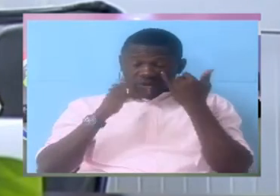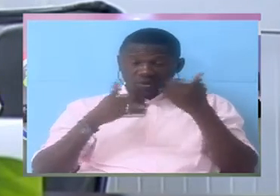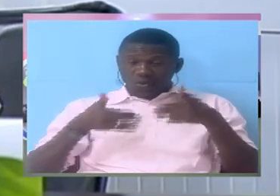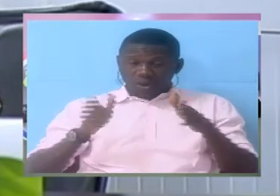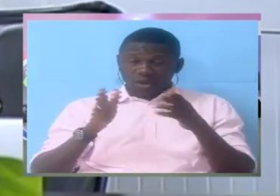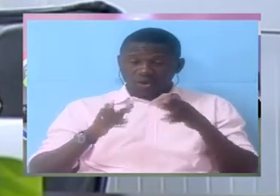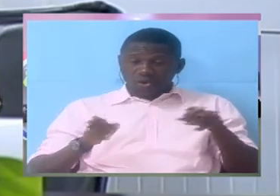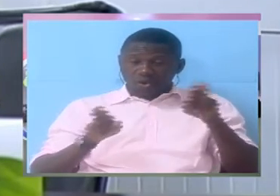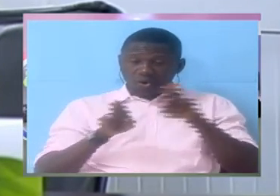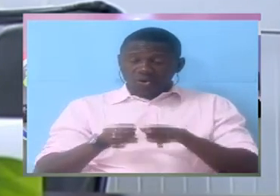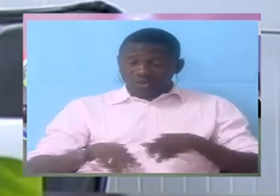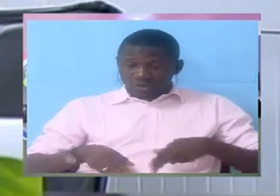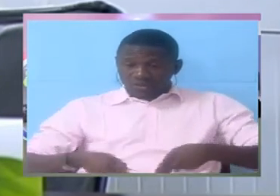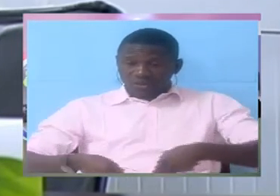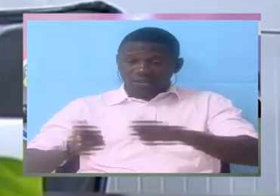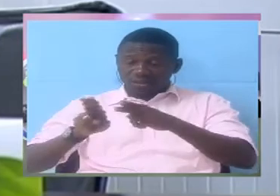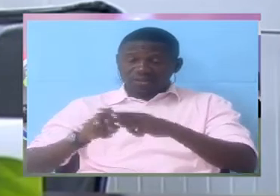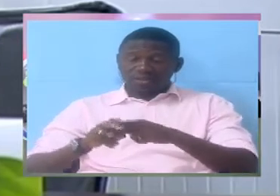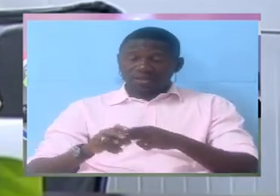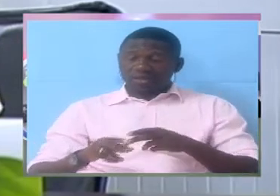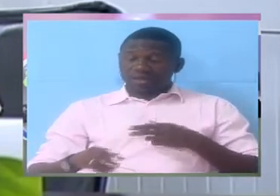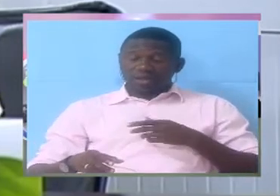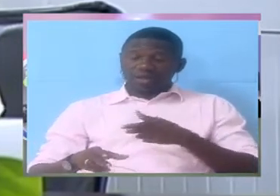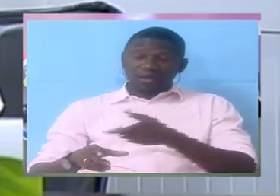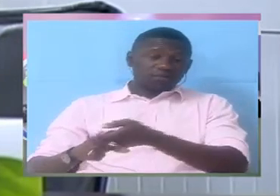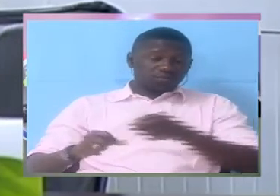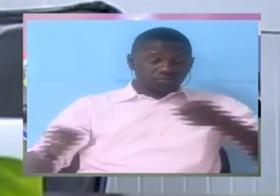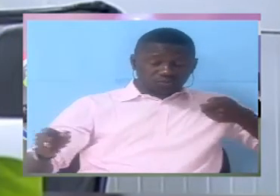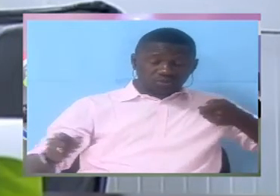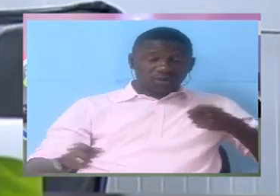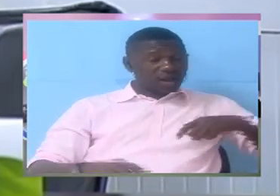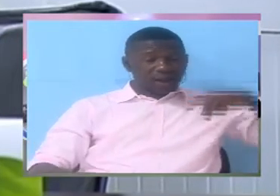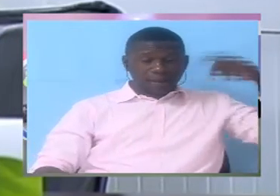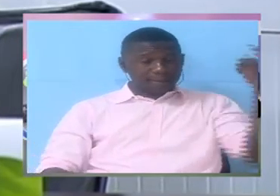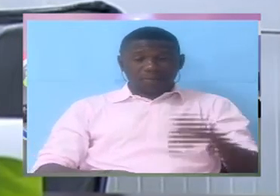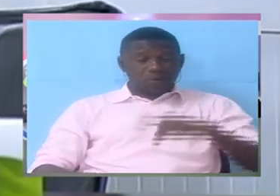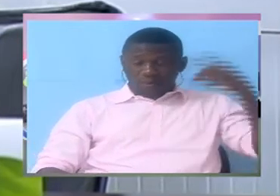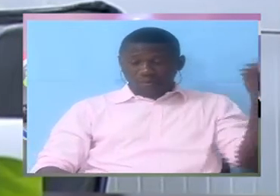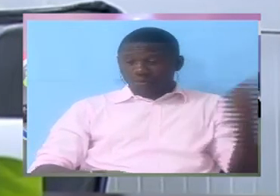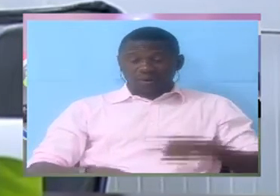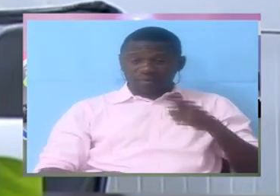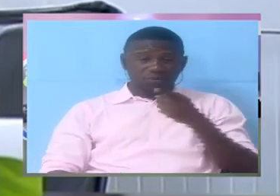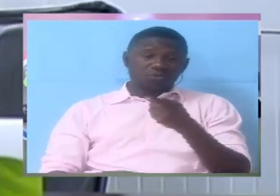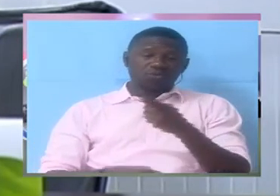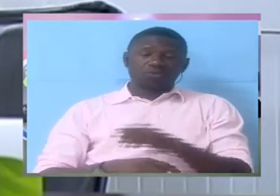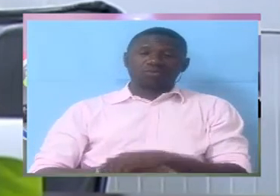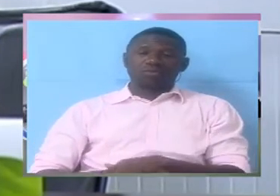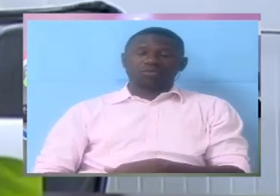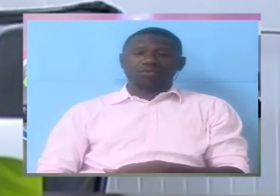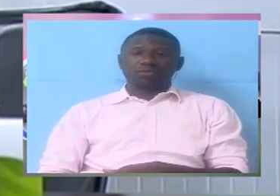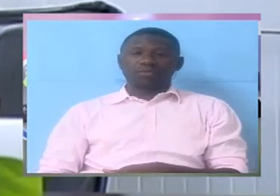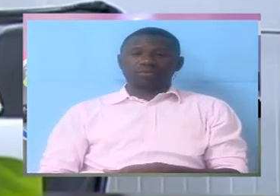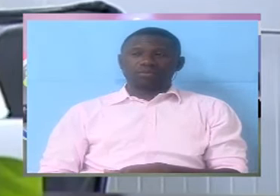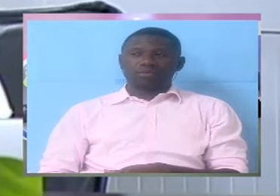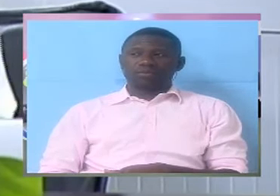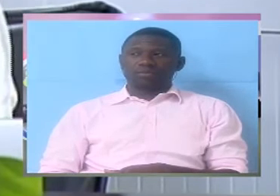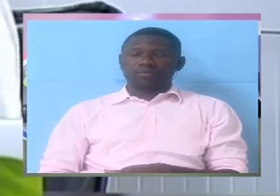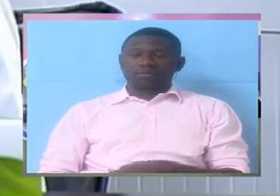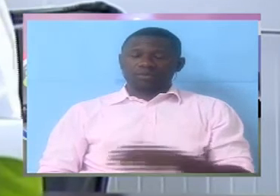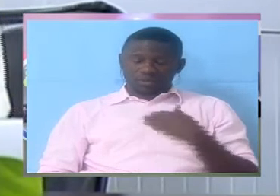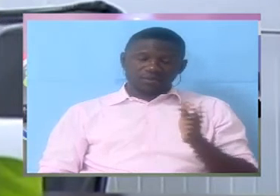Rudeness on the street. I used to take out my whip and whip the individual.